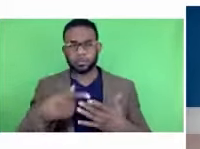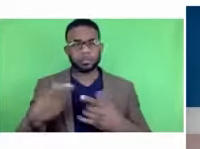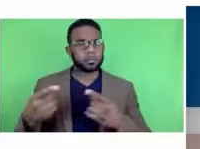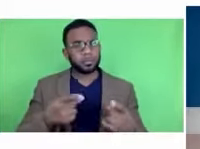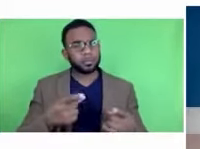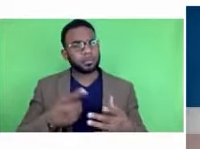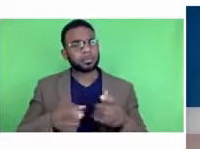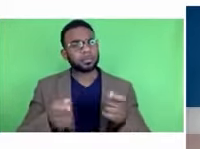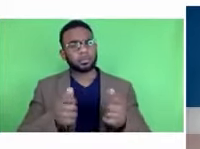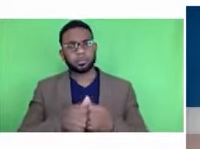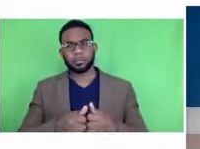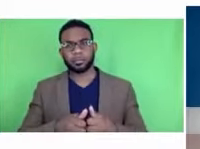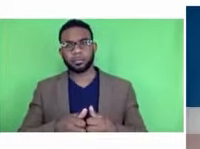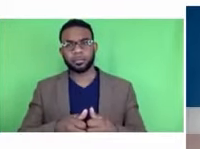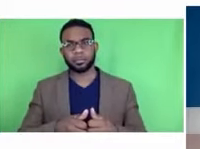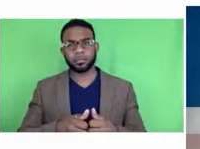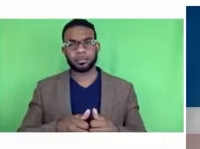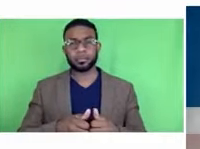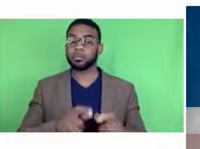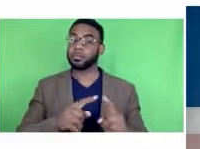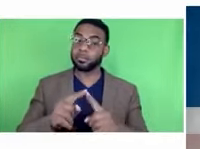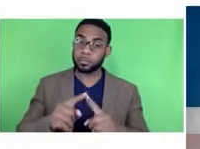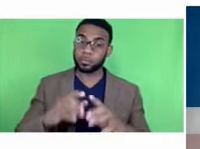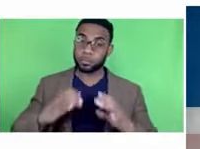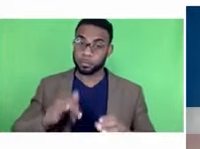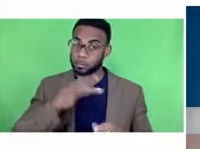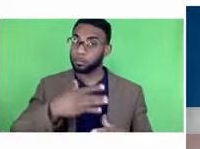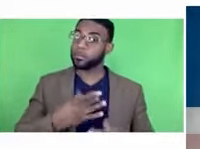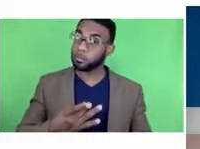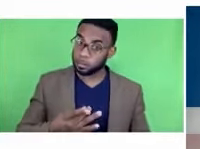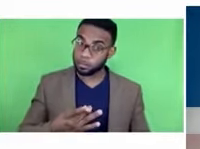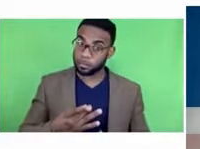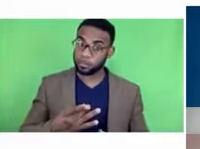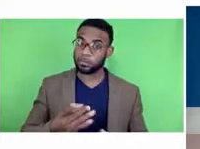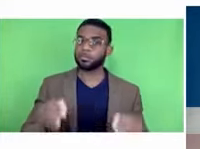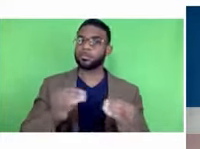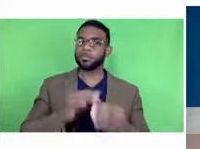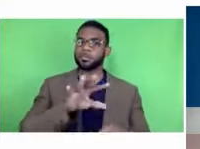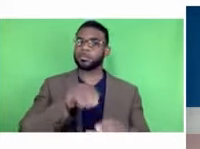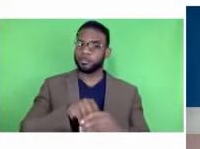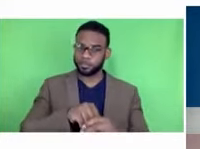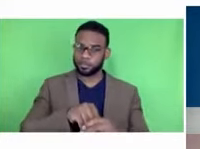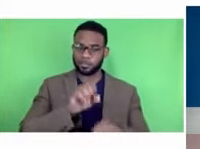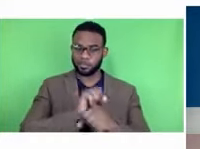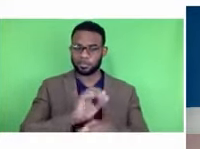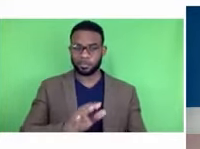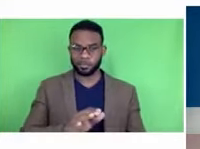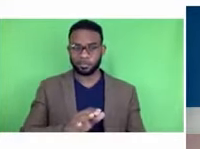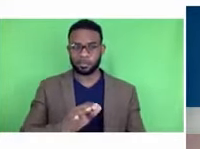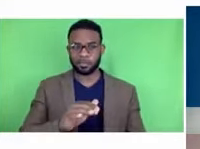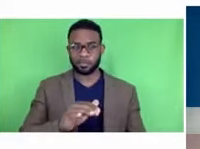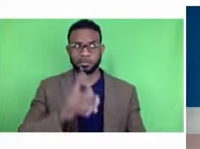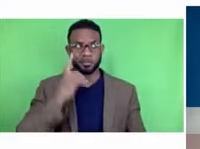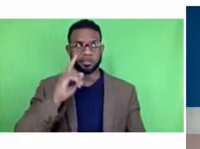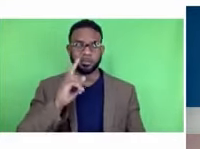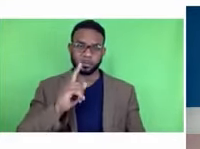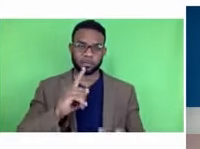they're dealing with. And also clients would like more involvement of employers in terms of